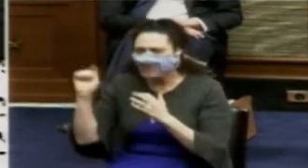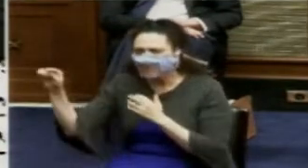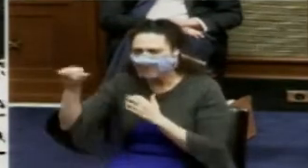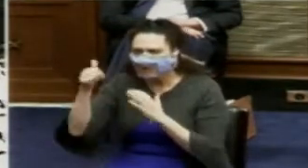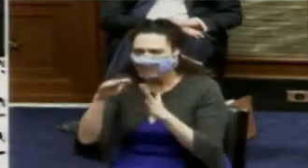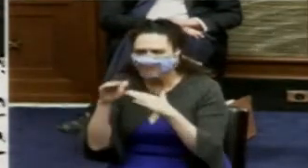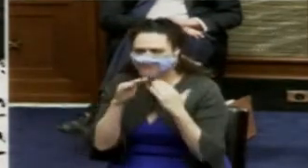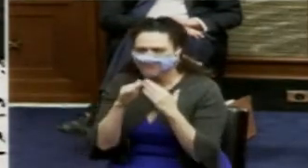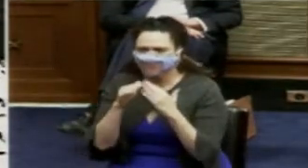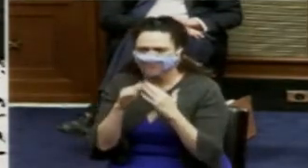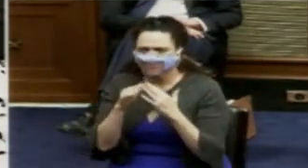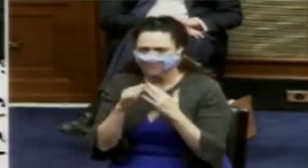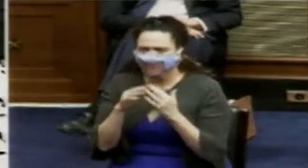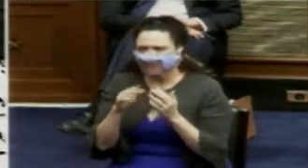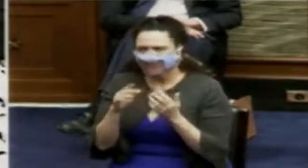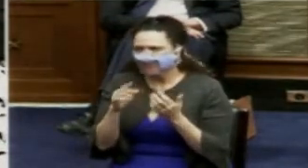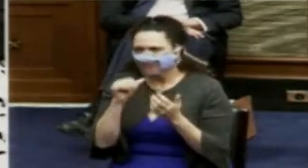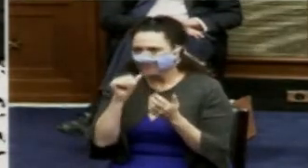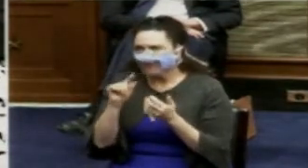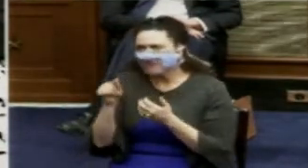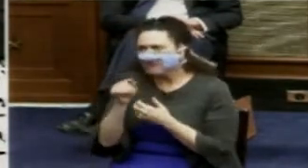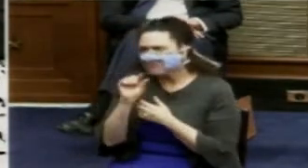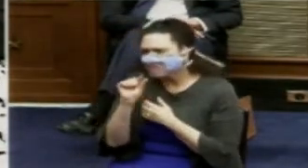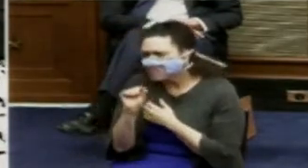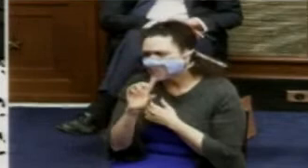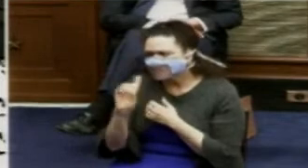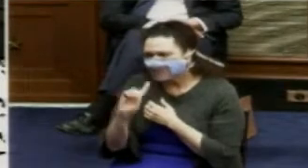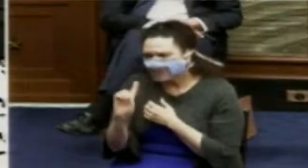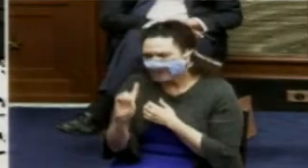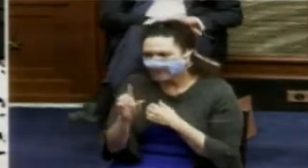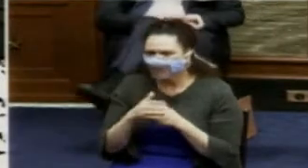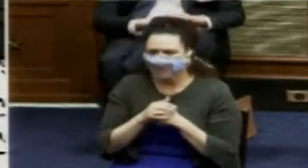It's more than slightly Democratic, Congresswoman.